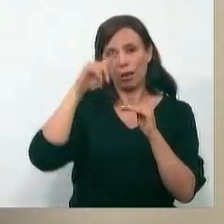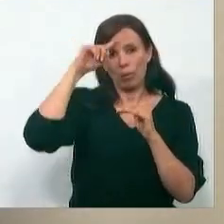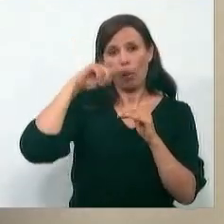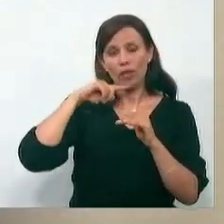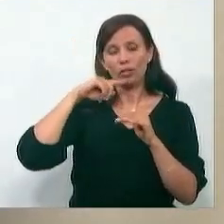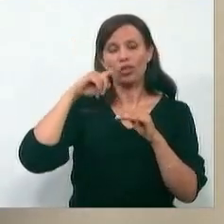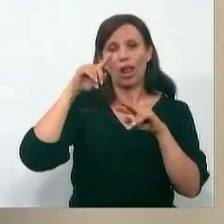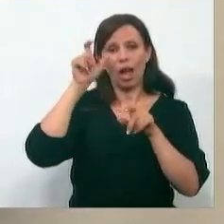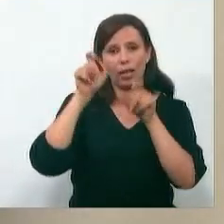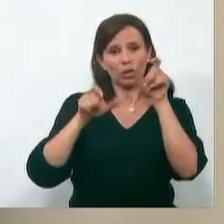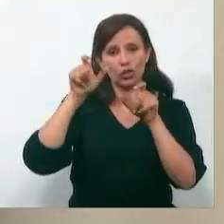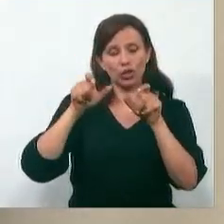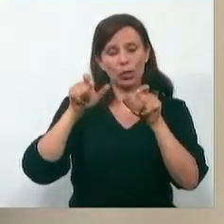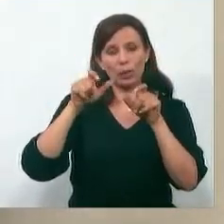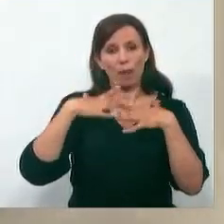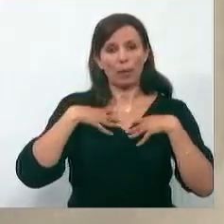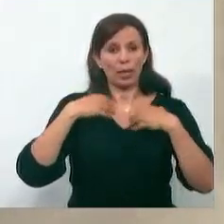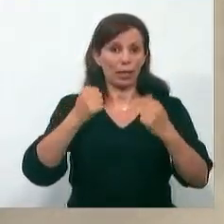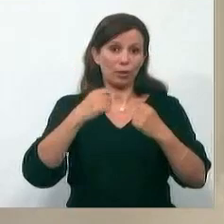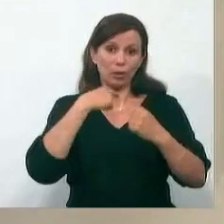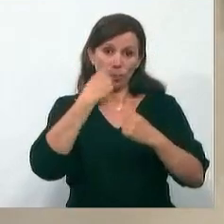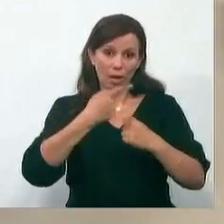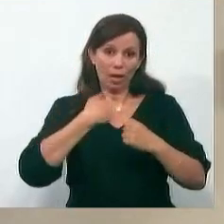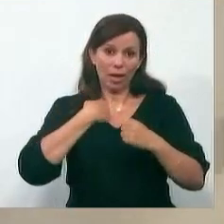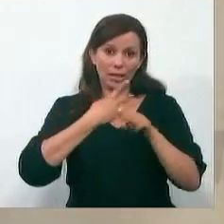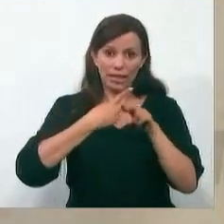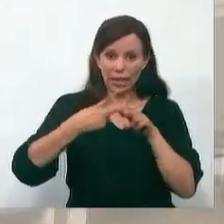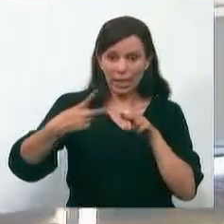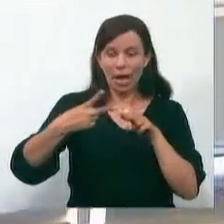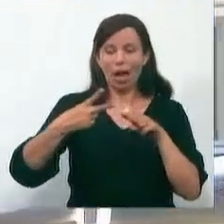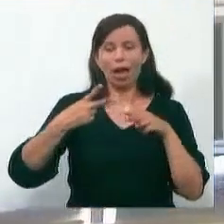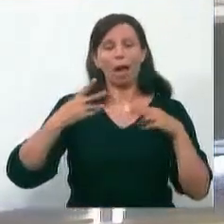Meaning, in other words, that I was lung cancer free.